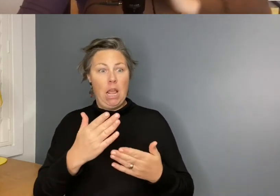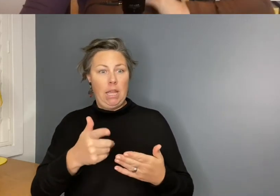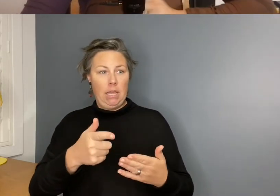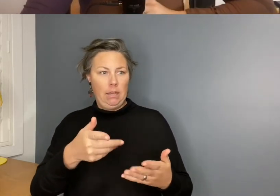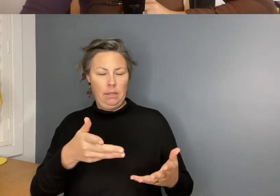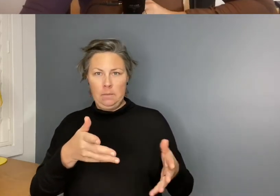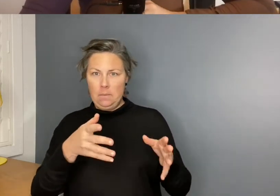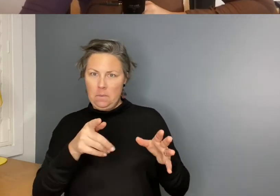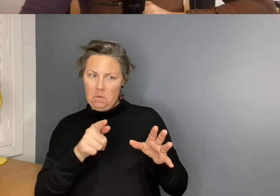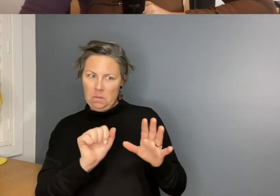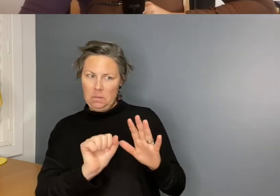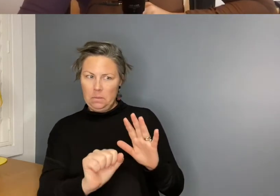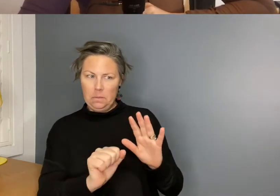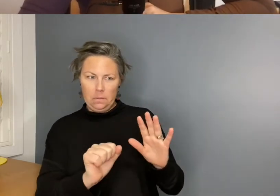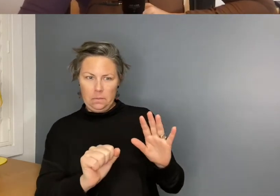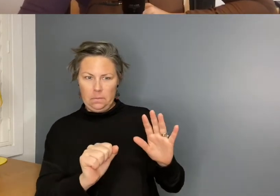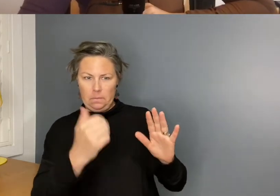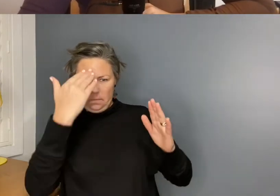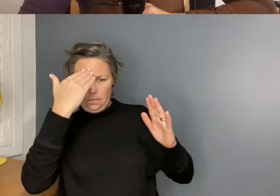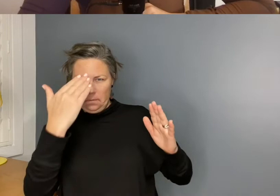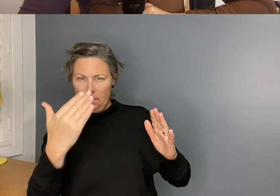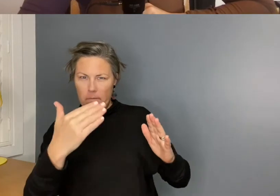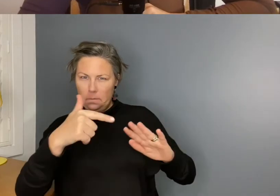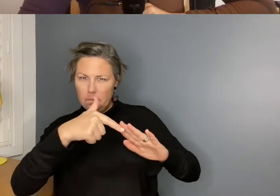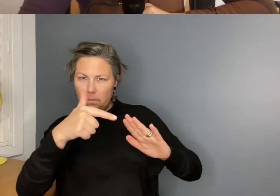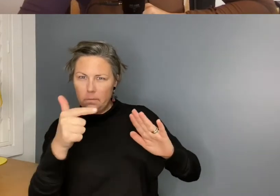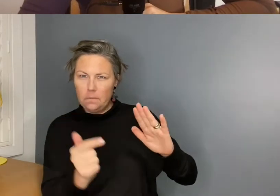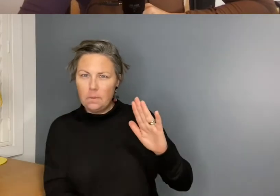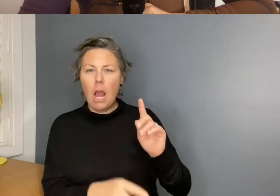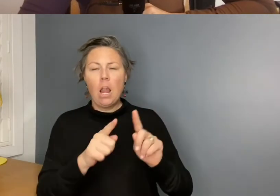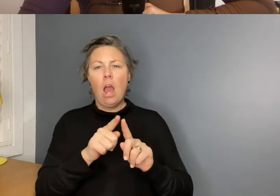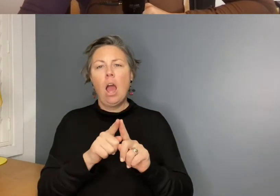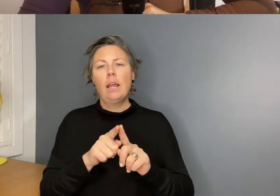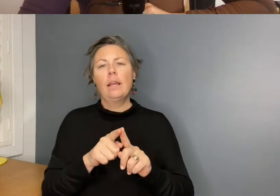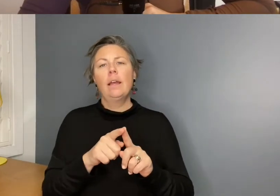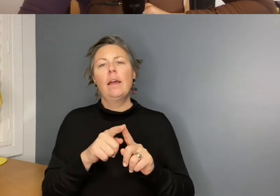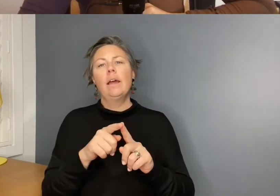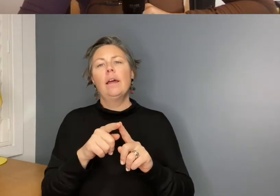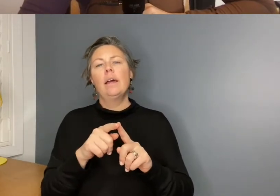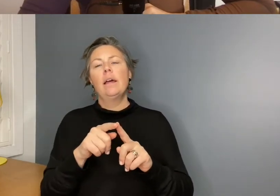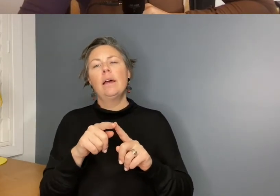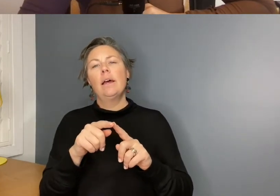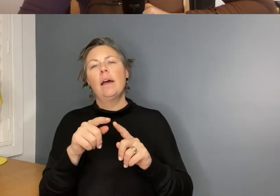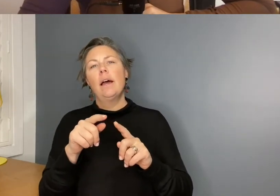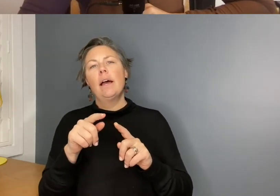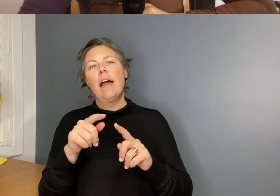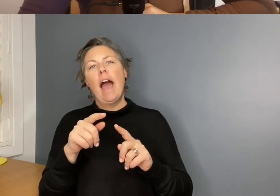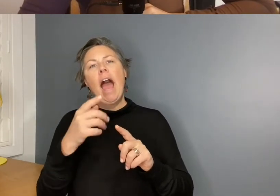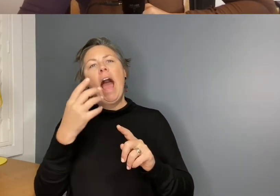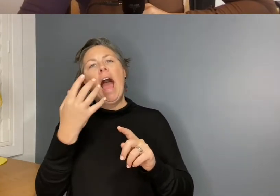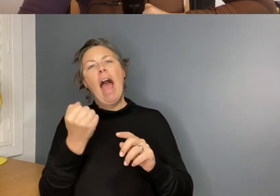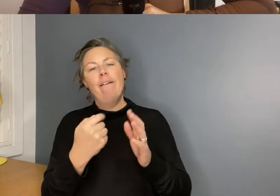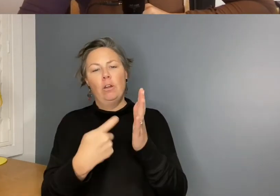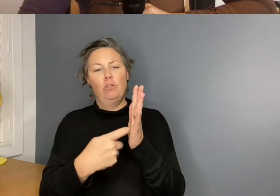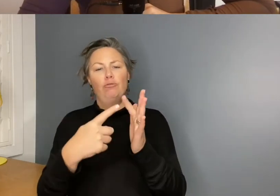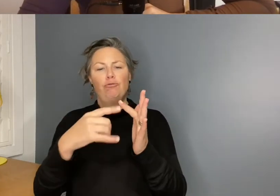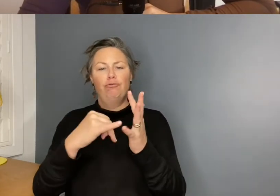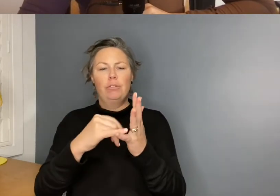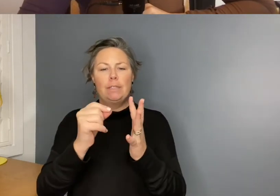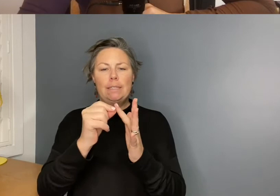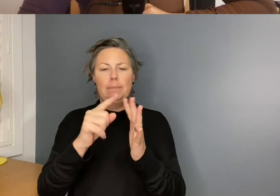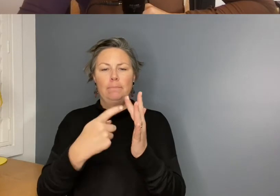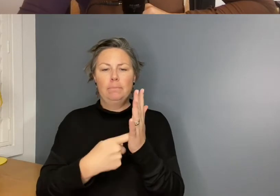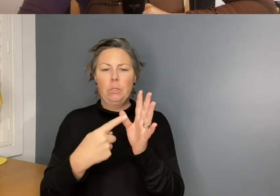your circulatory system, you can understand that that's the heart and the blood vessels. And if you were, what's your respiratory system? That's your